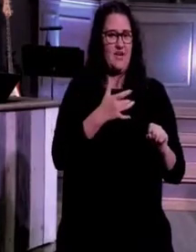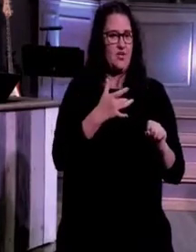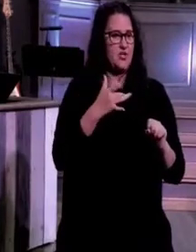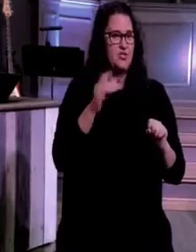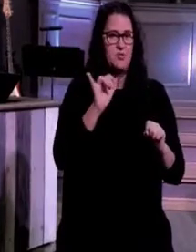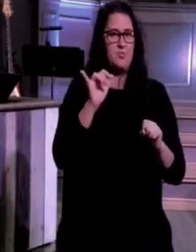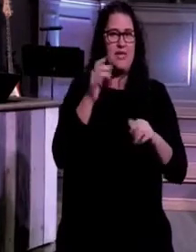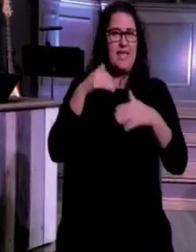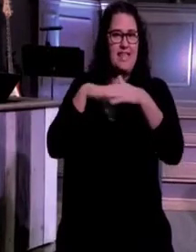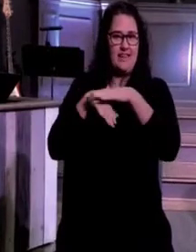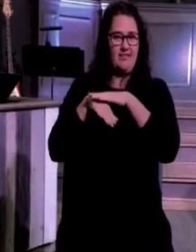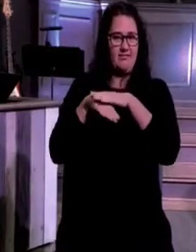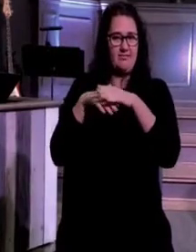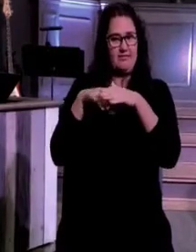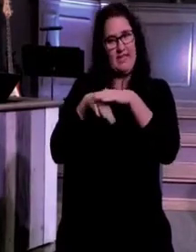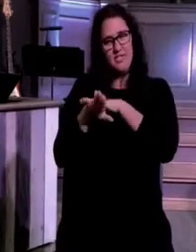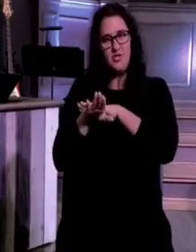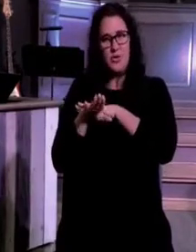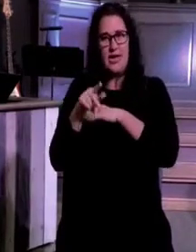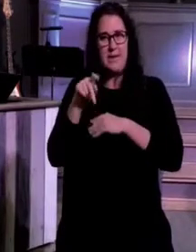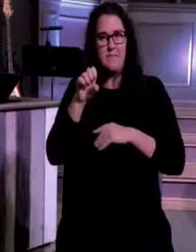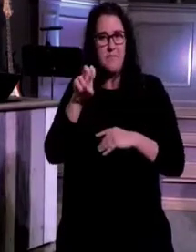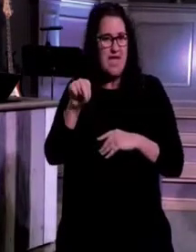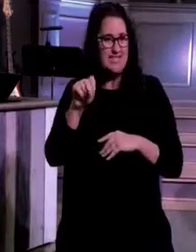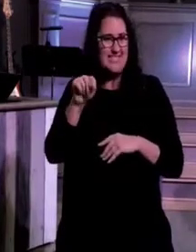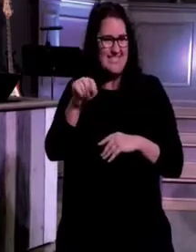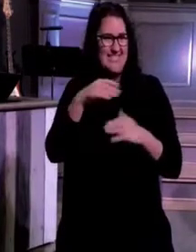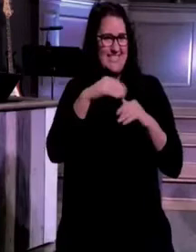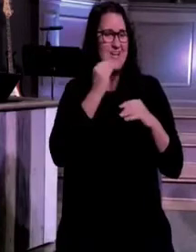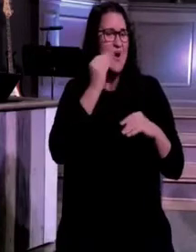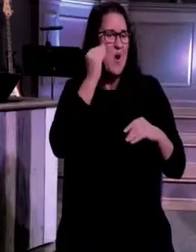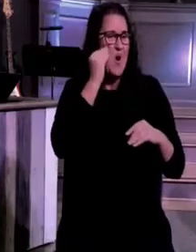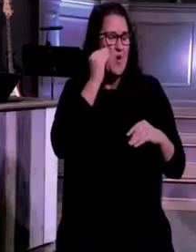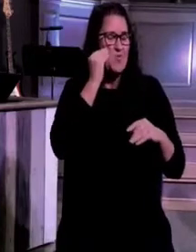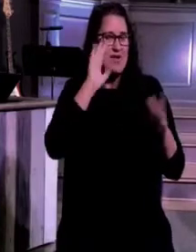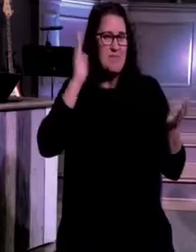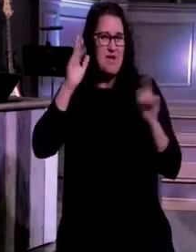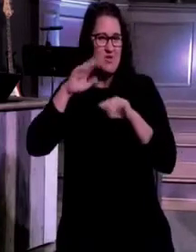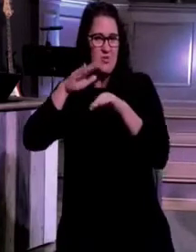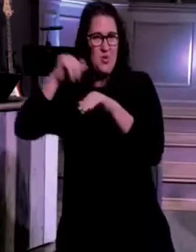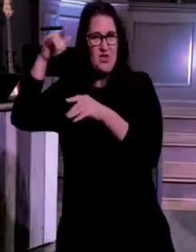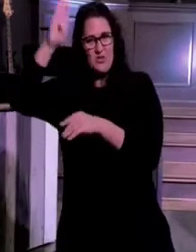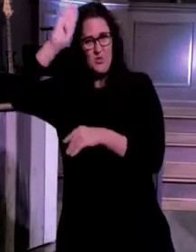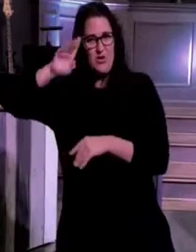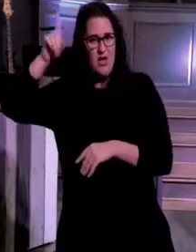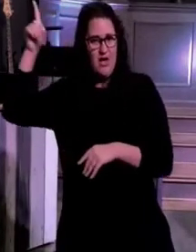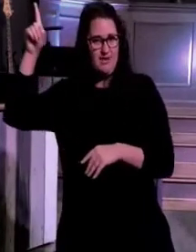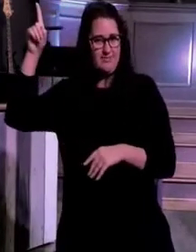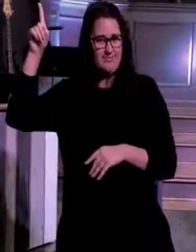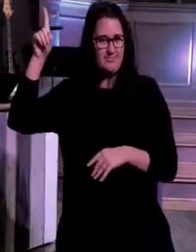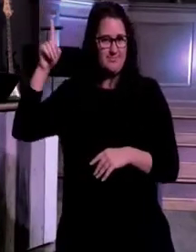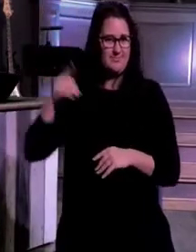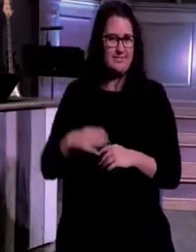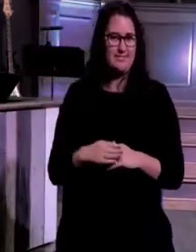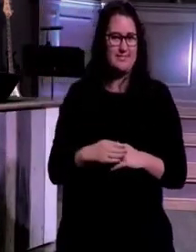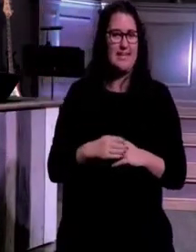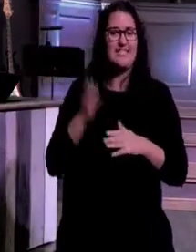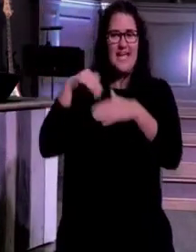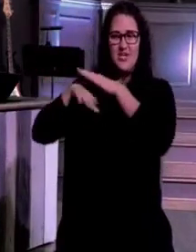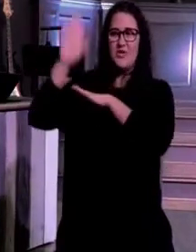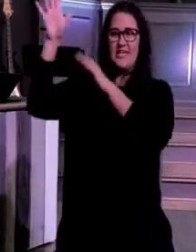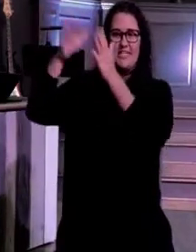a peasant's home compared to calling out to God and entering into his